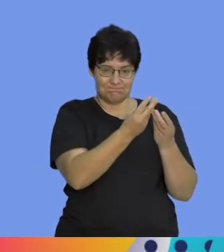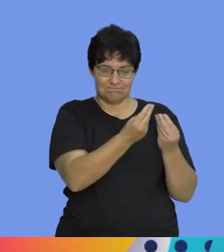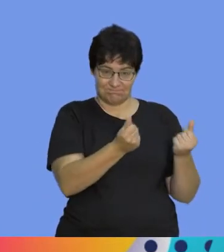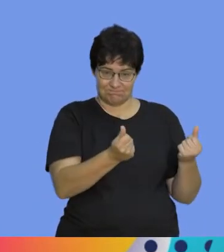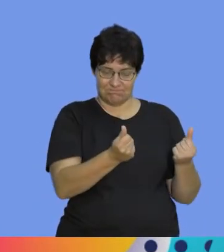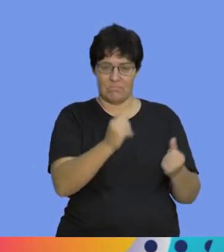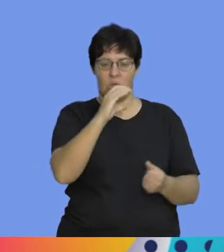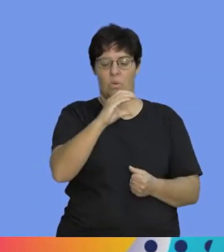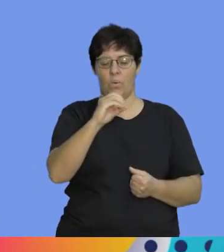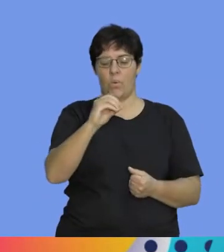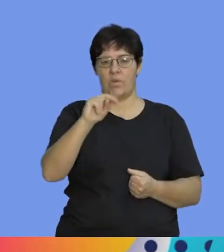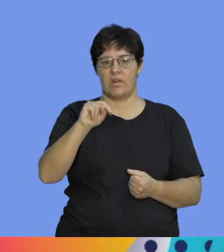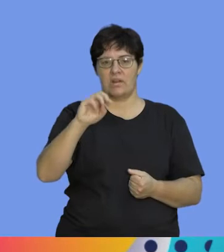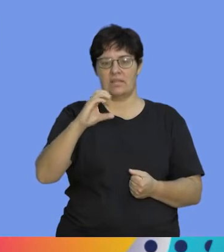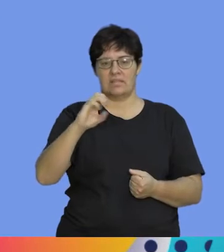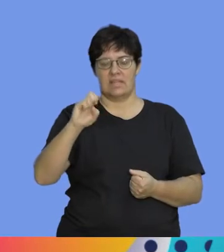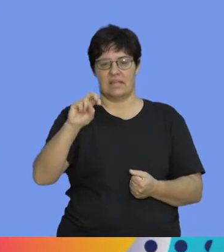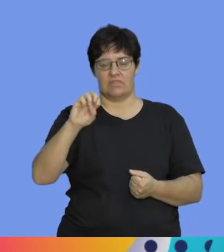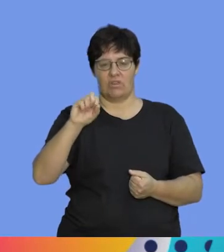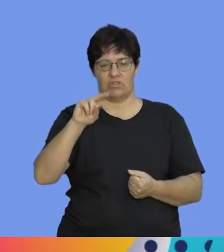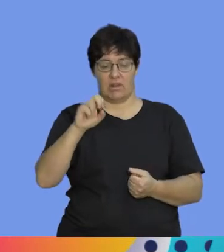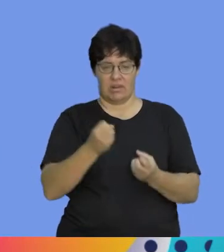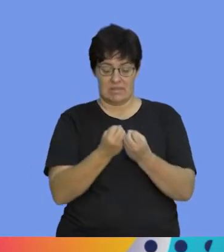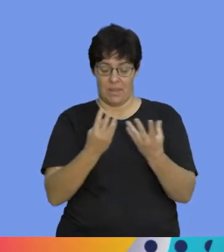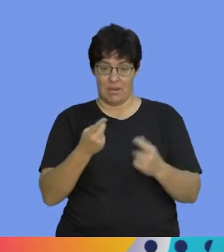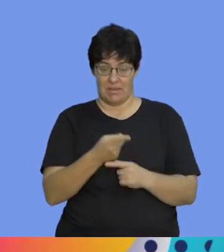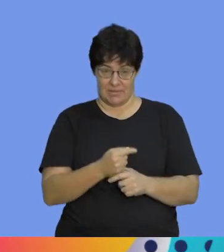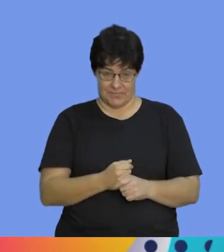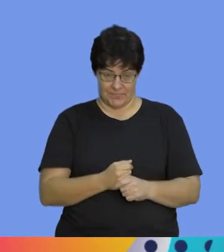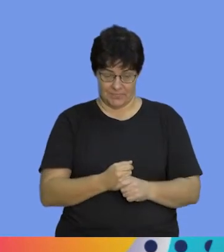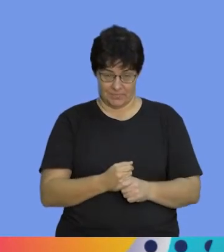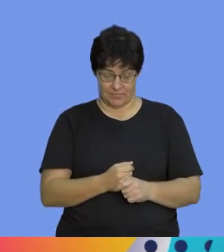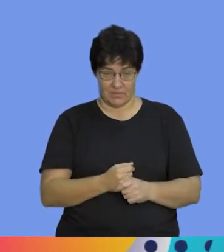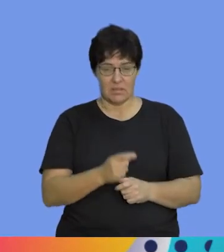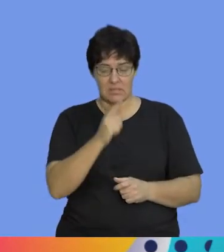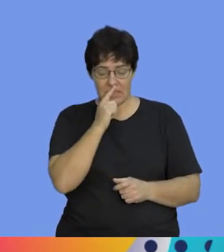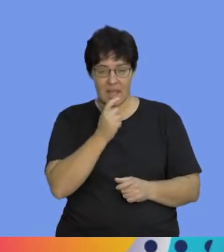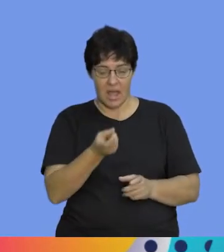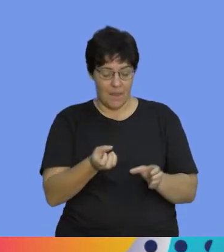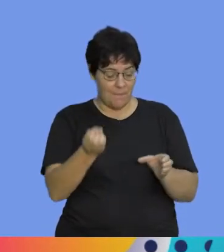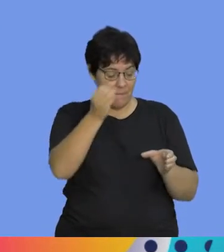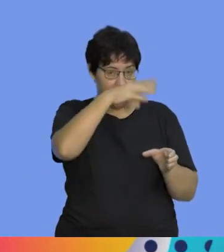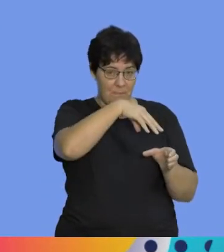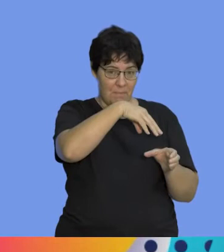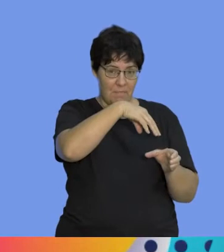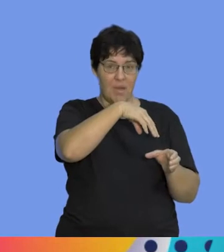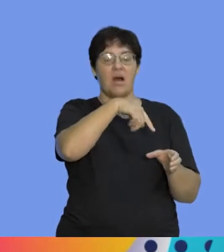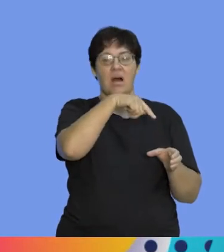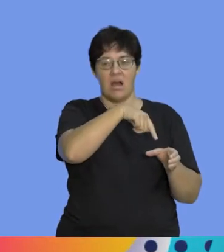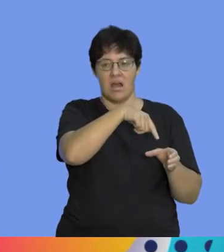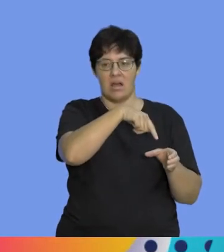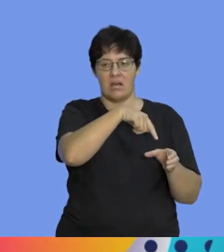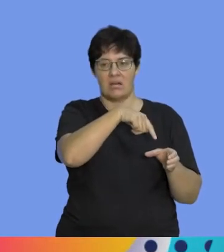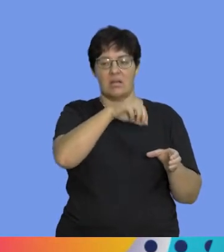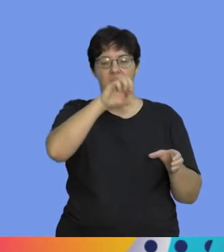that concentration as a quantity, it gives us an indication of the amount of solid. Then when we talk of the amount